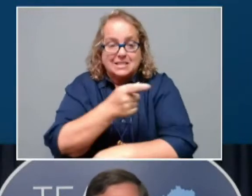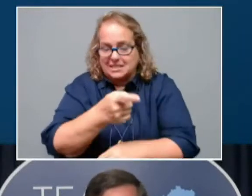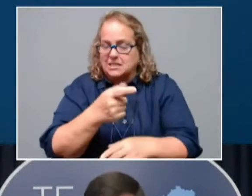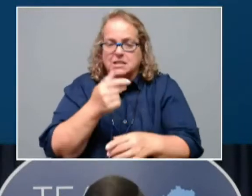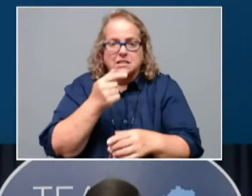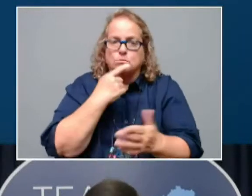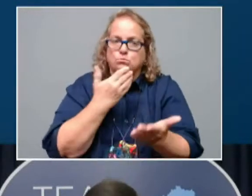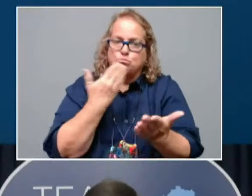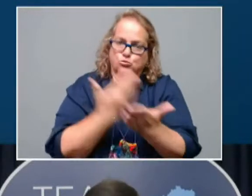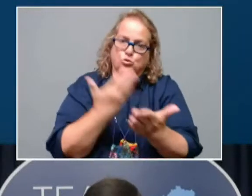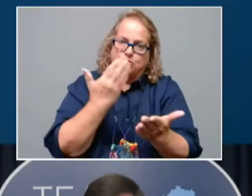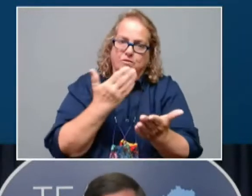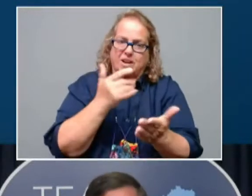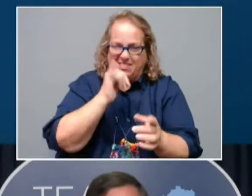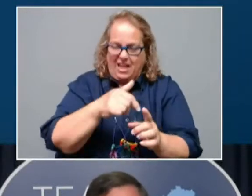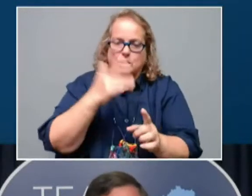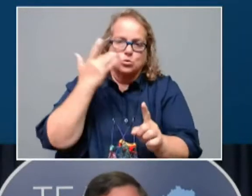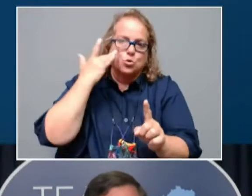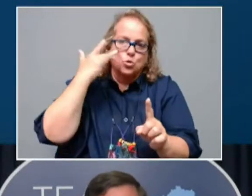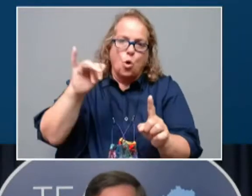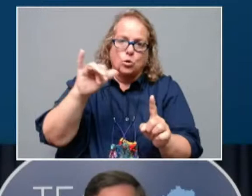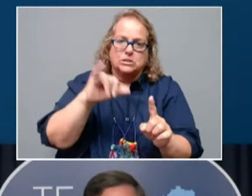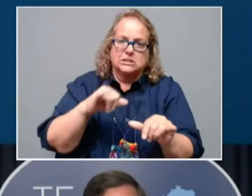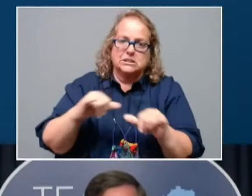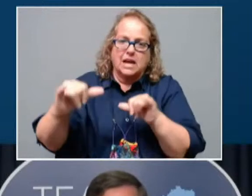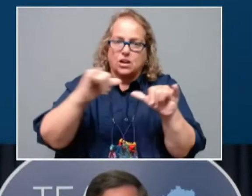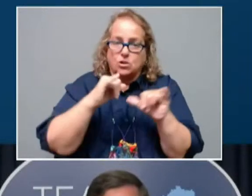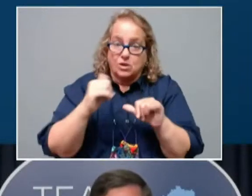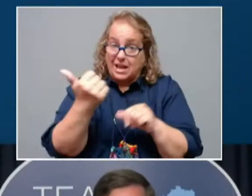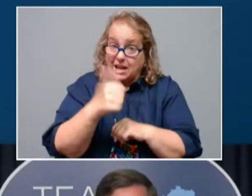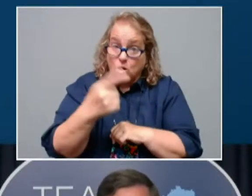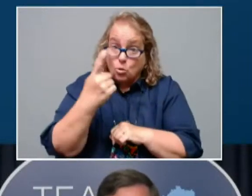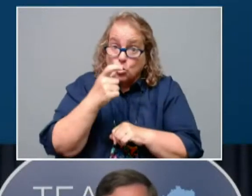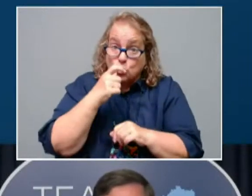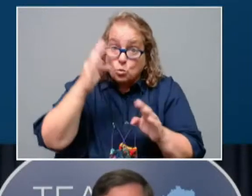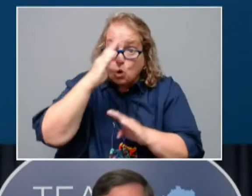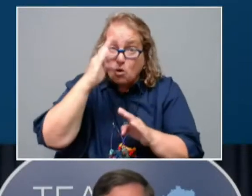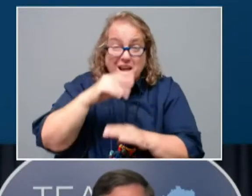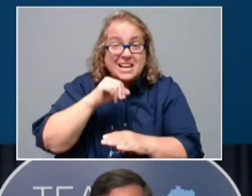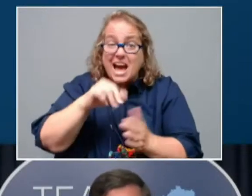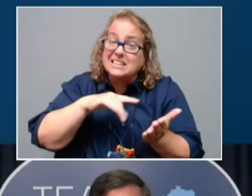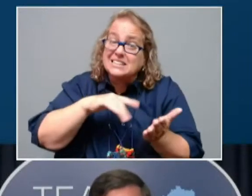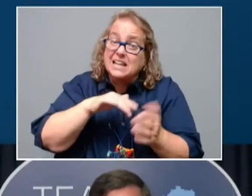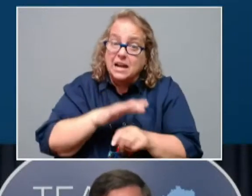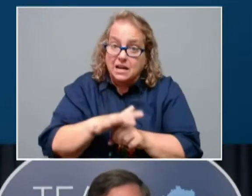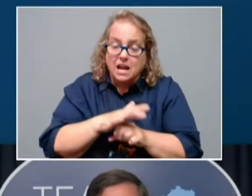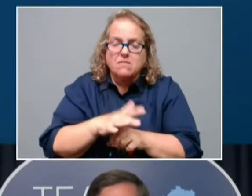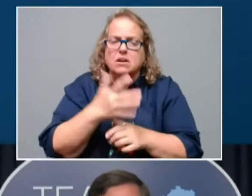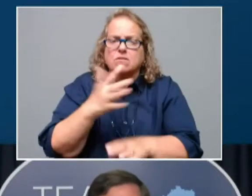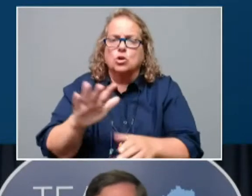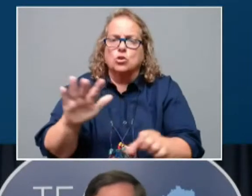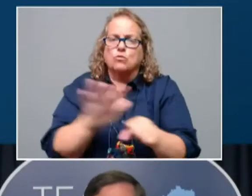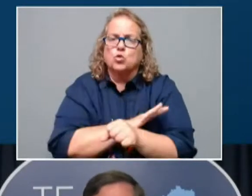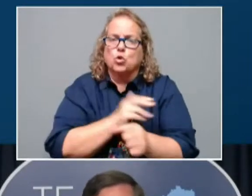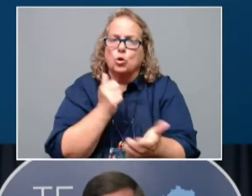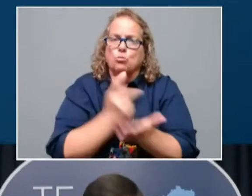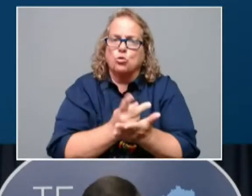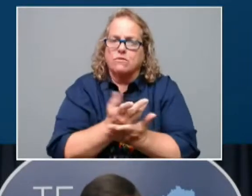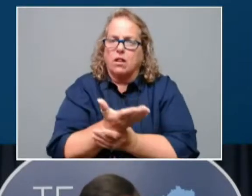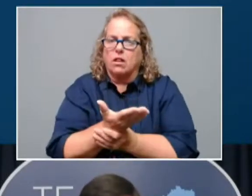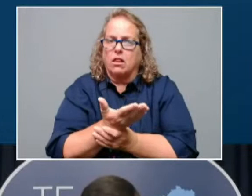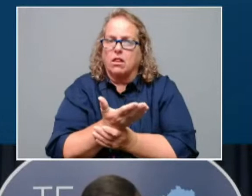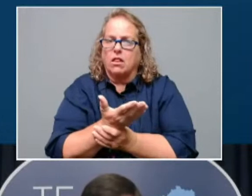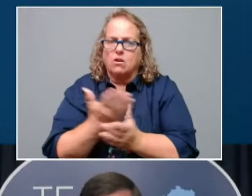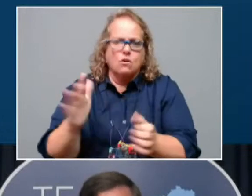is the gold standard. So anyone worried that it hadn't been studied enough, this is full approval. This is the maximum they do